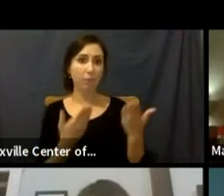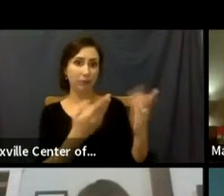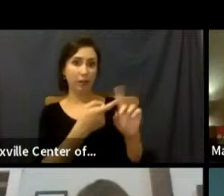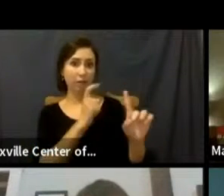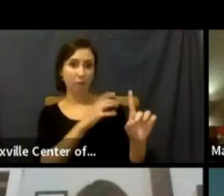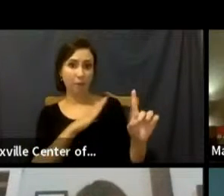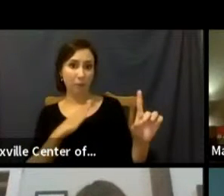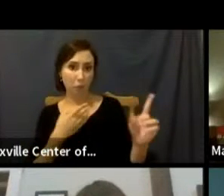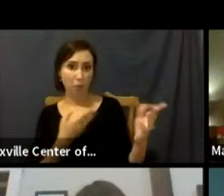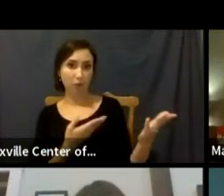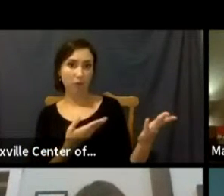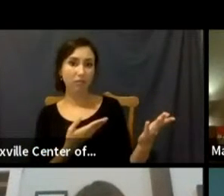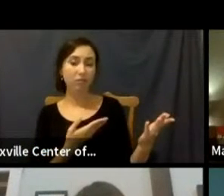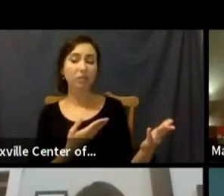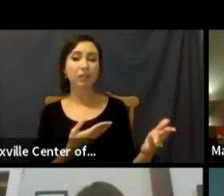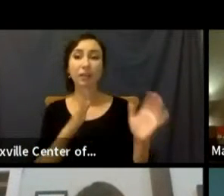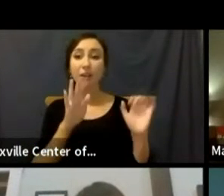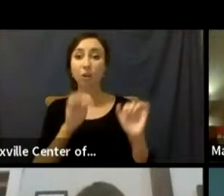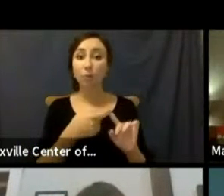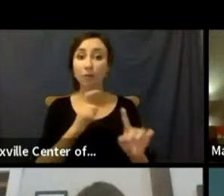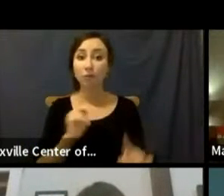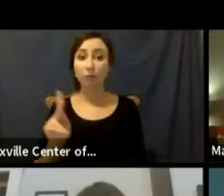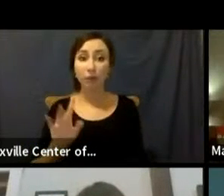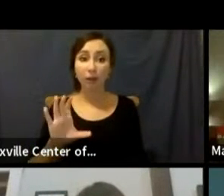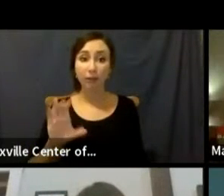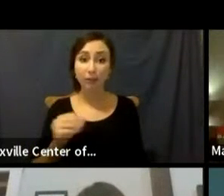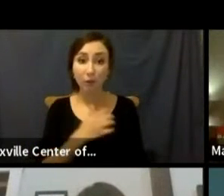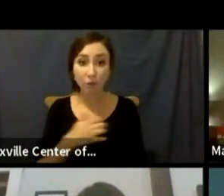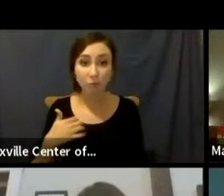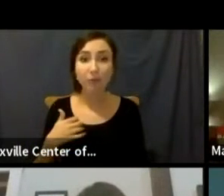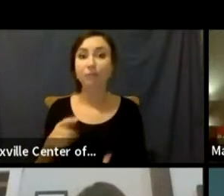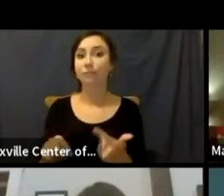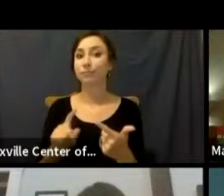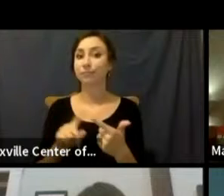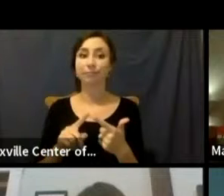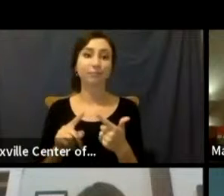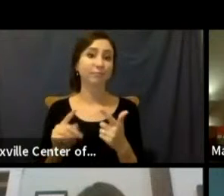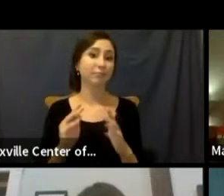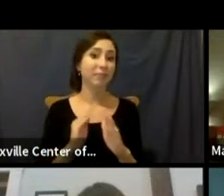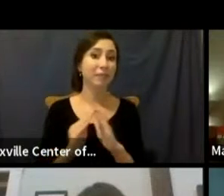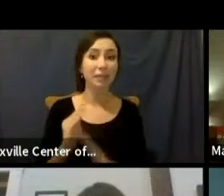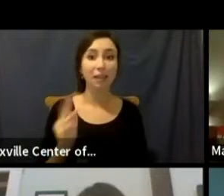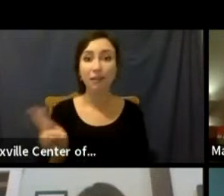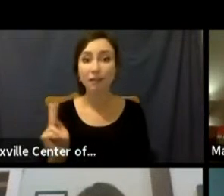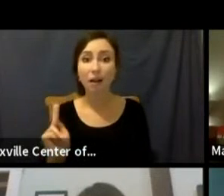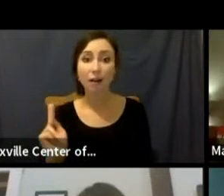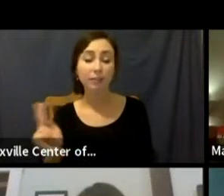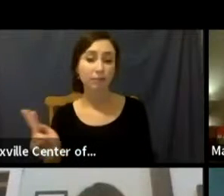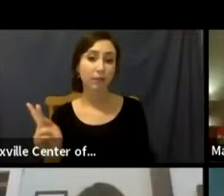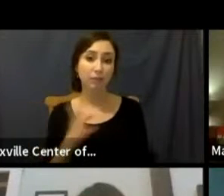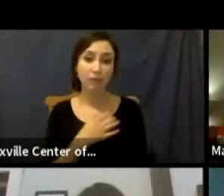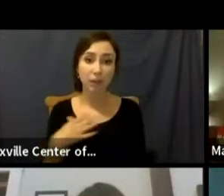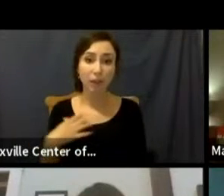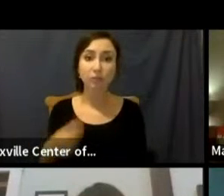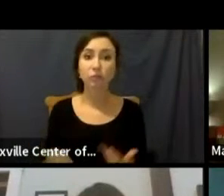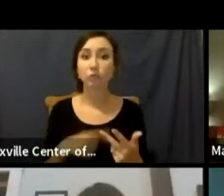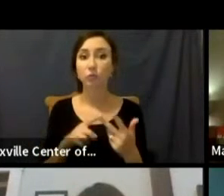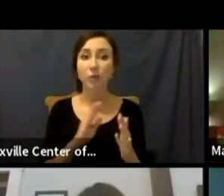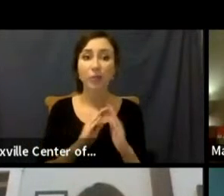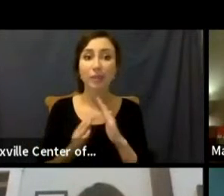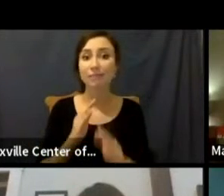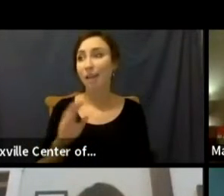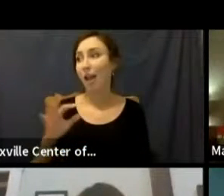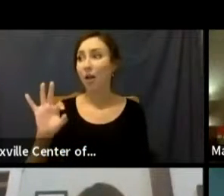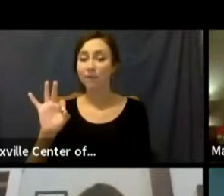board, and that this could come from the Knox County Commission, from the City of Knoxville Council, or the Town of